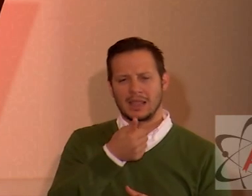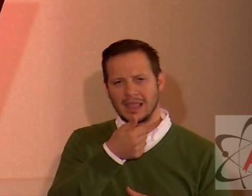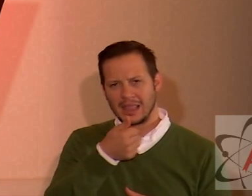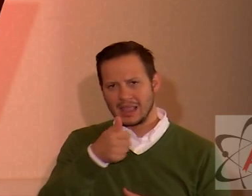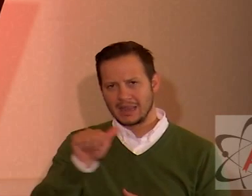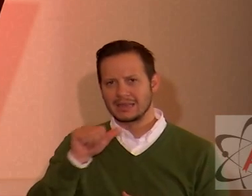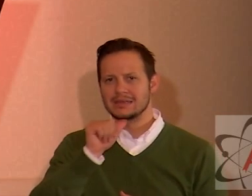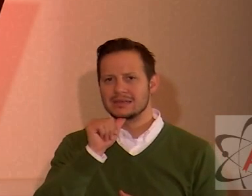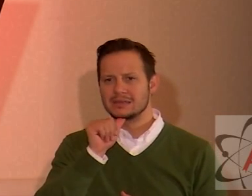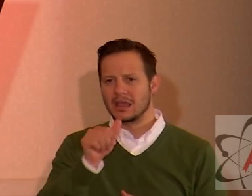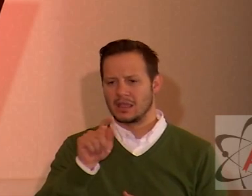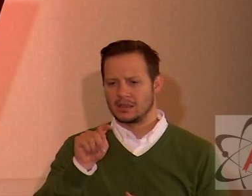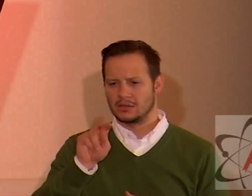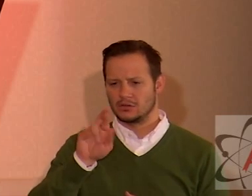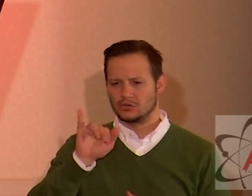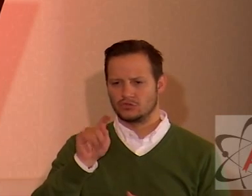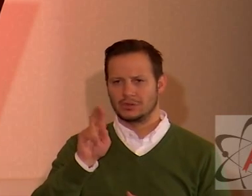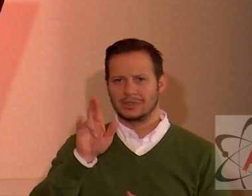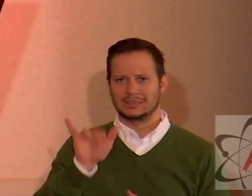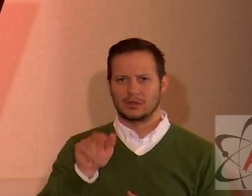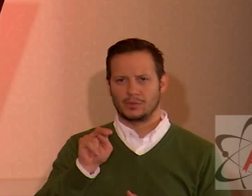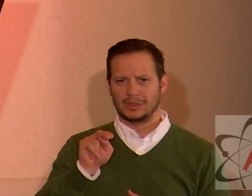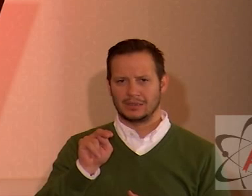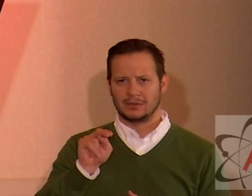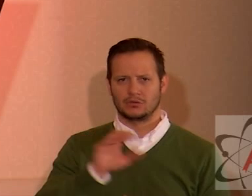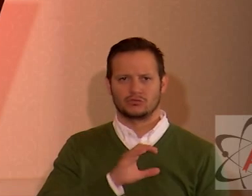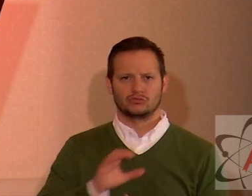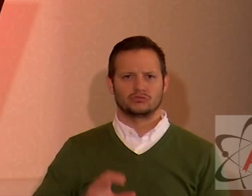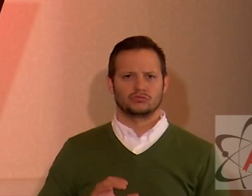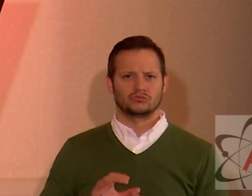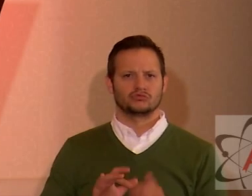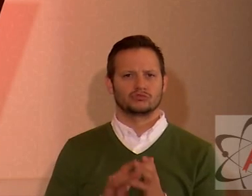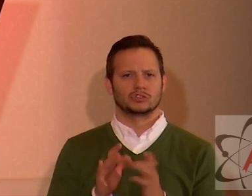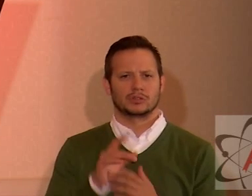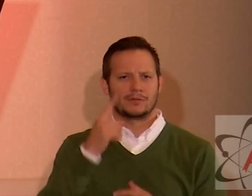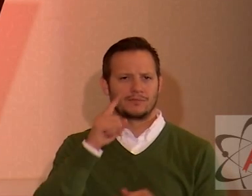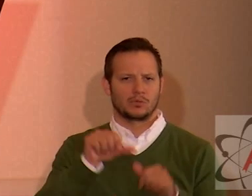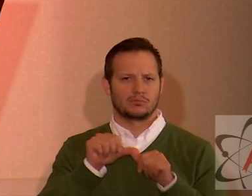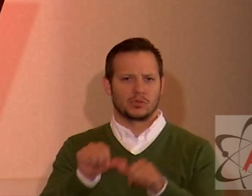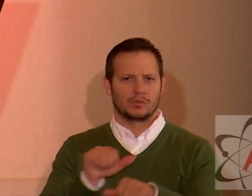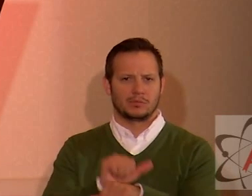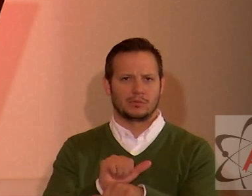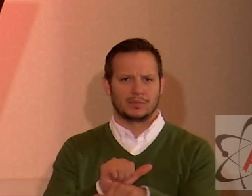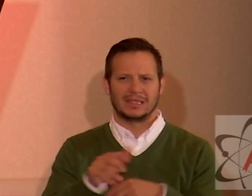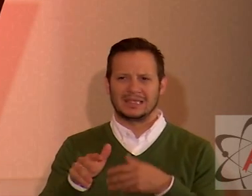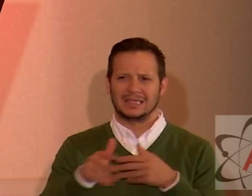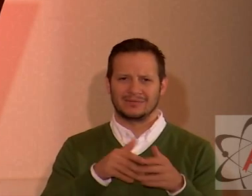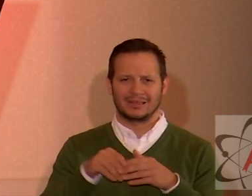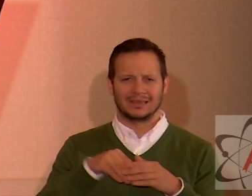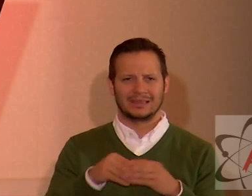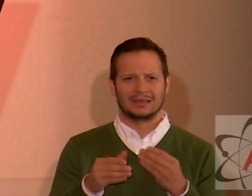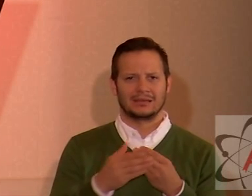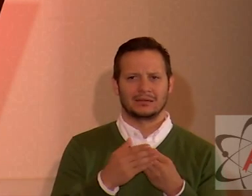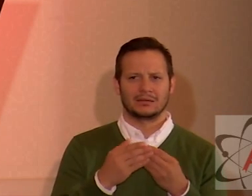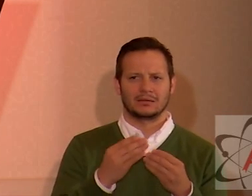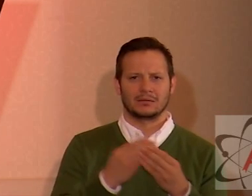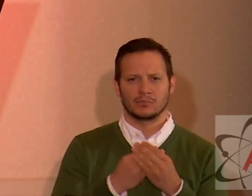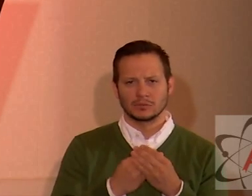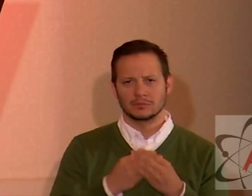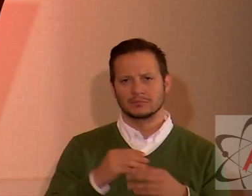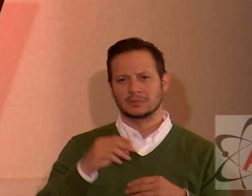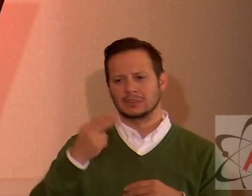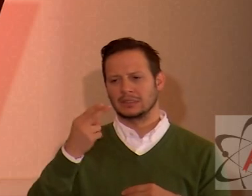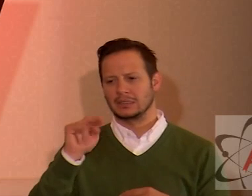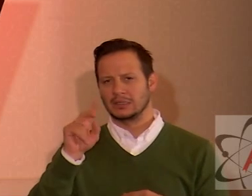any non-Trinitarian Christians for any permanent employment, even in predominantly Muslim or Hindu nations where